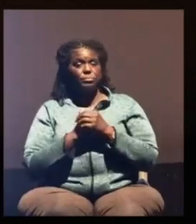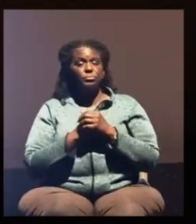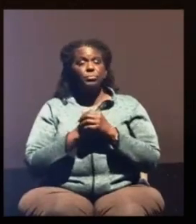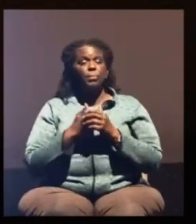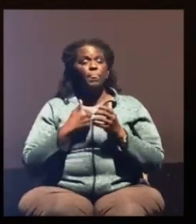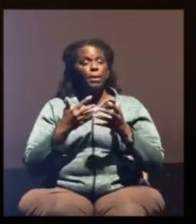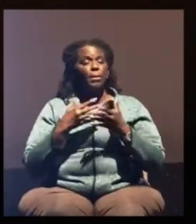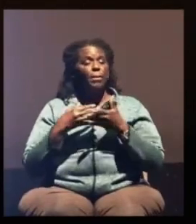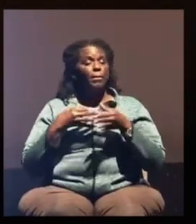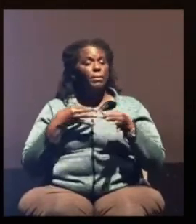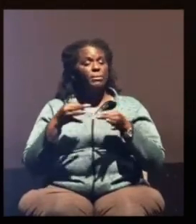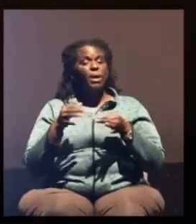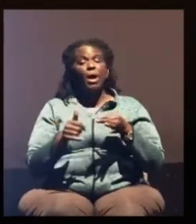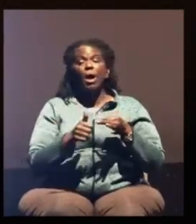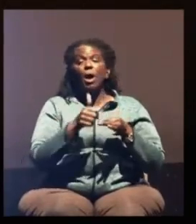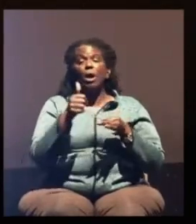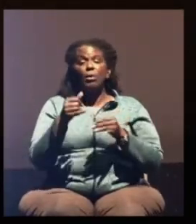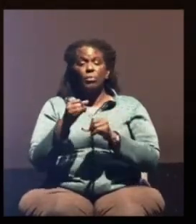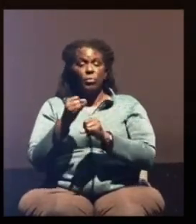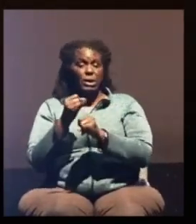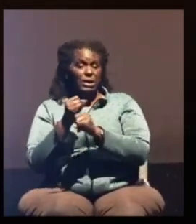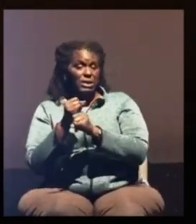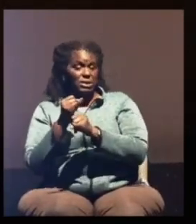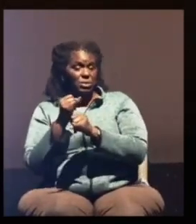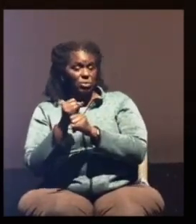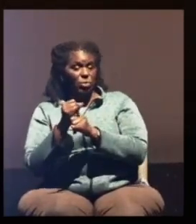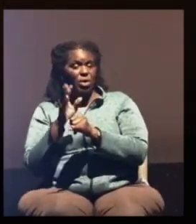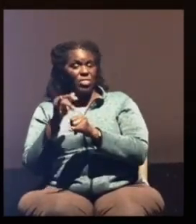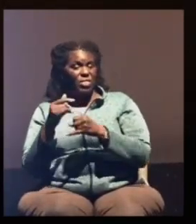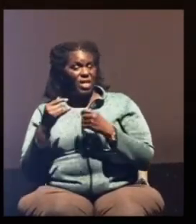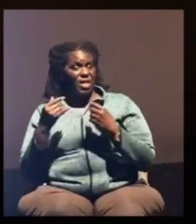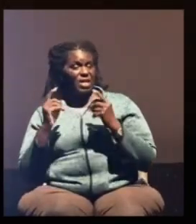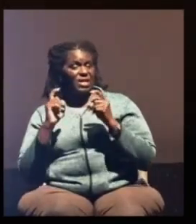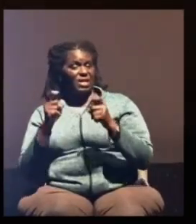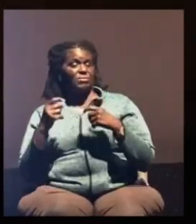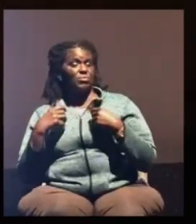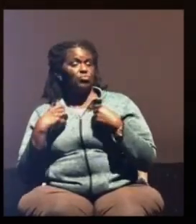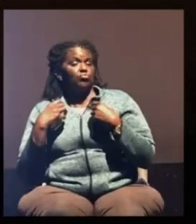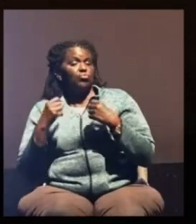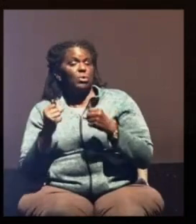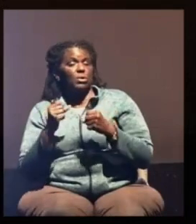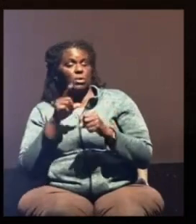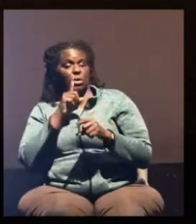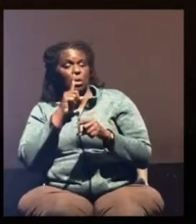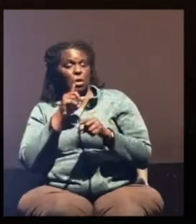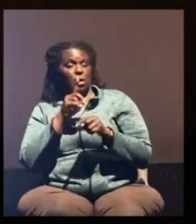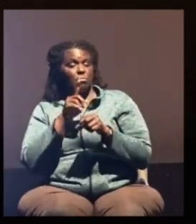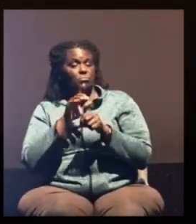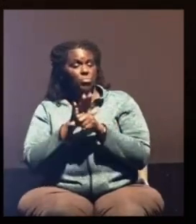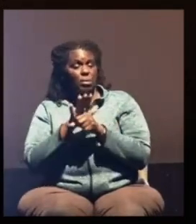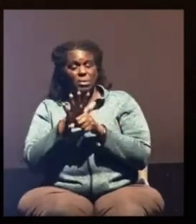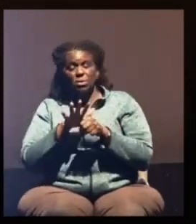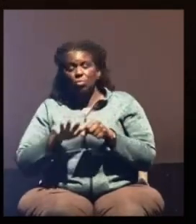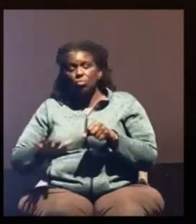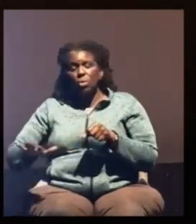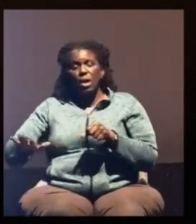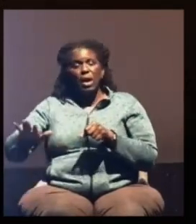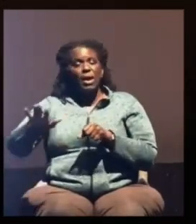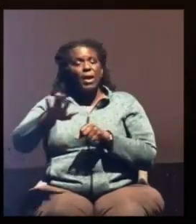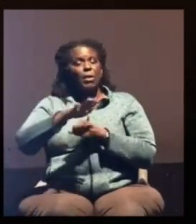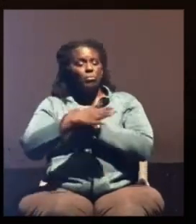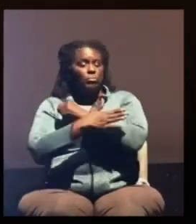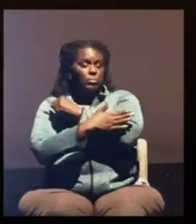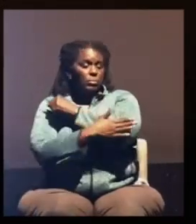talk about another institution that has strength and promise, and in communities all around the